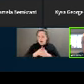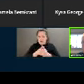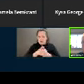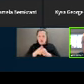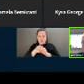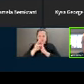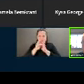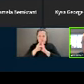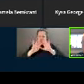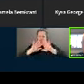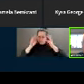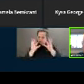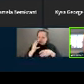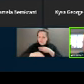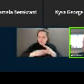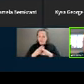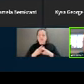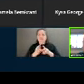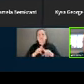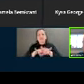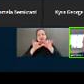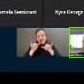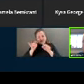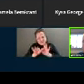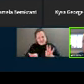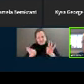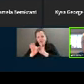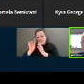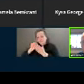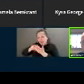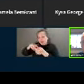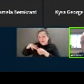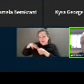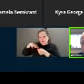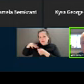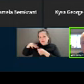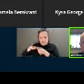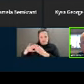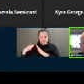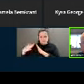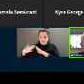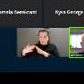as we do worldwide, but it's important to know that local community. Next slide, please.